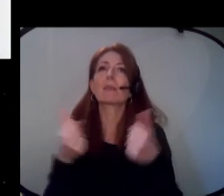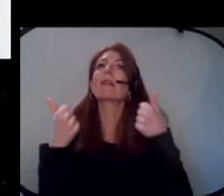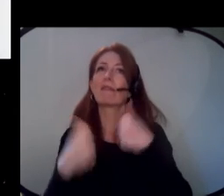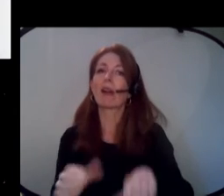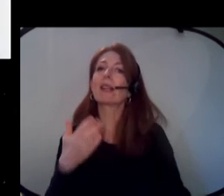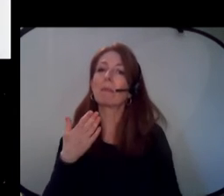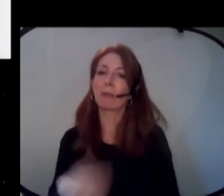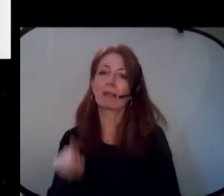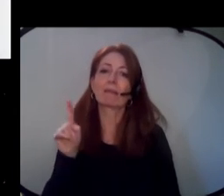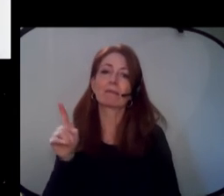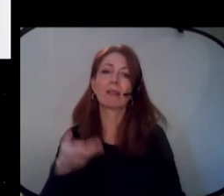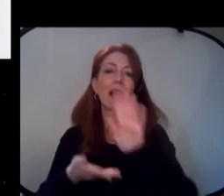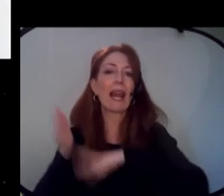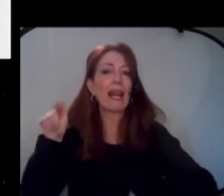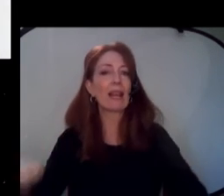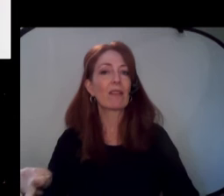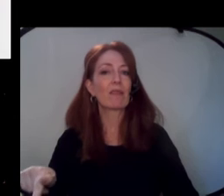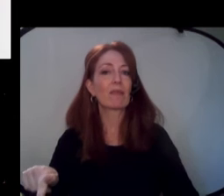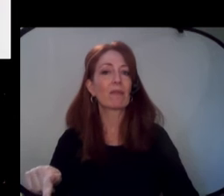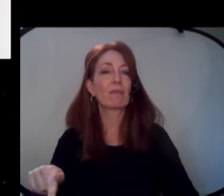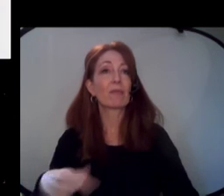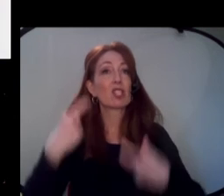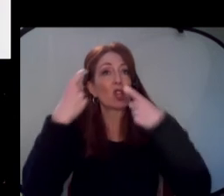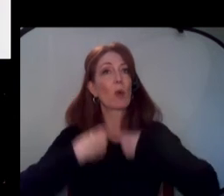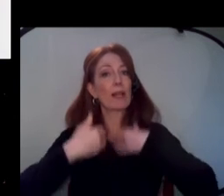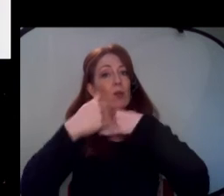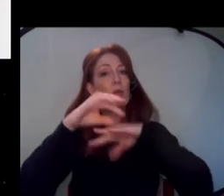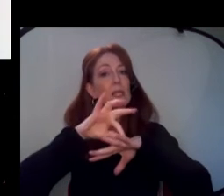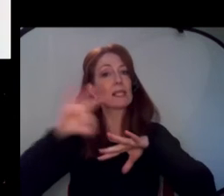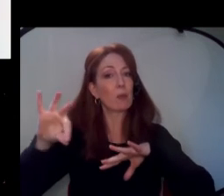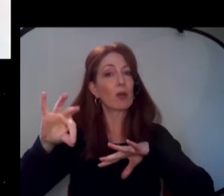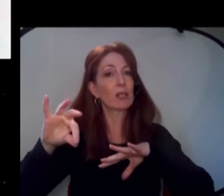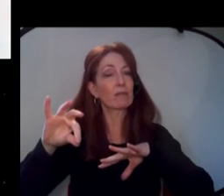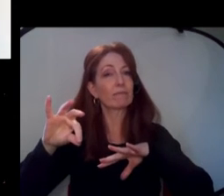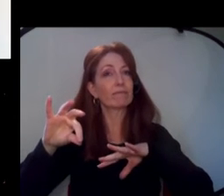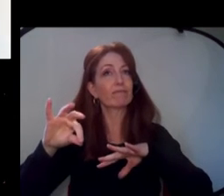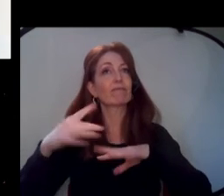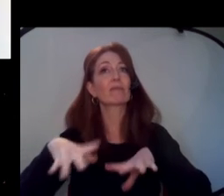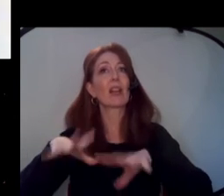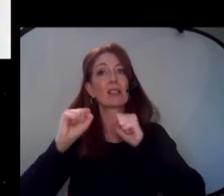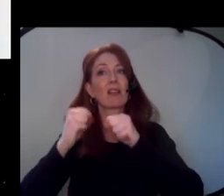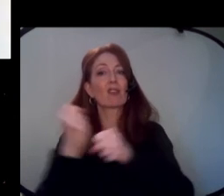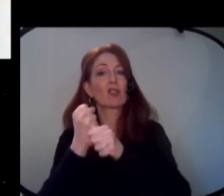She ends up with a legal separation from her husband and starts to do her own thing.